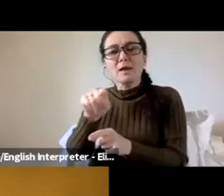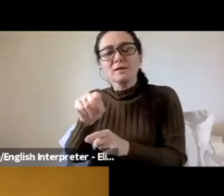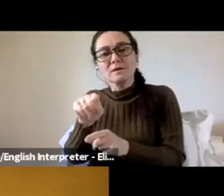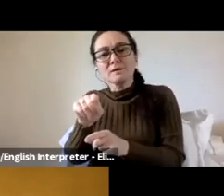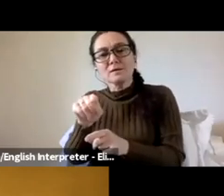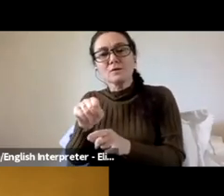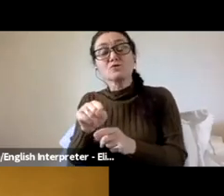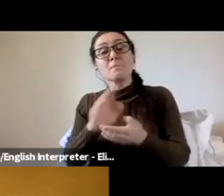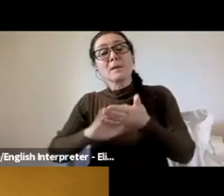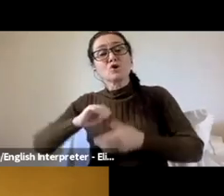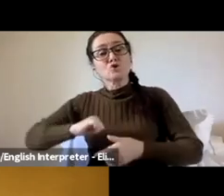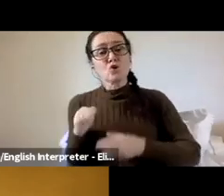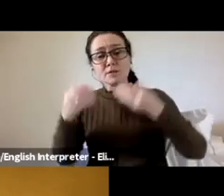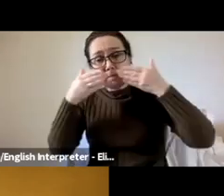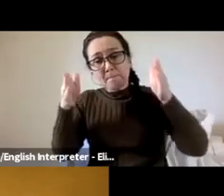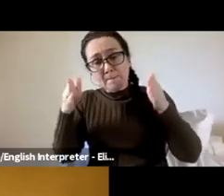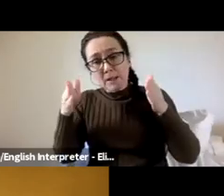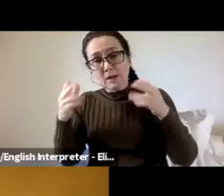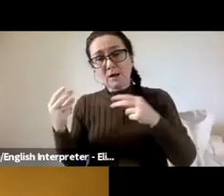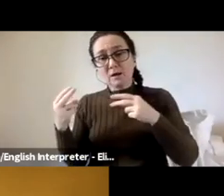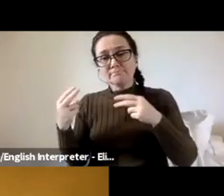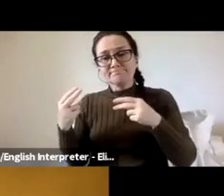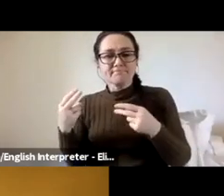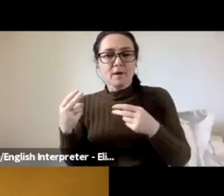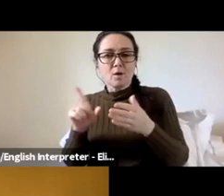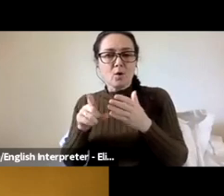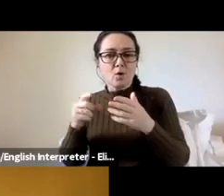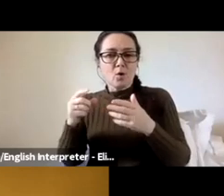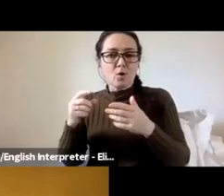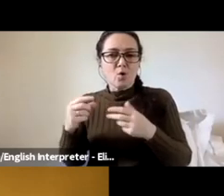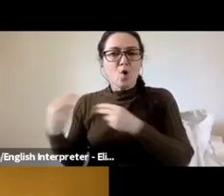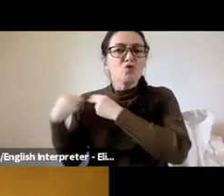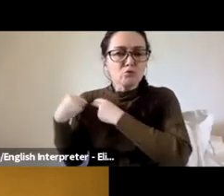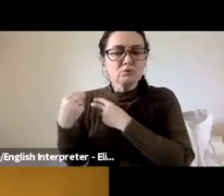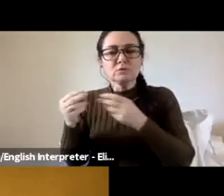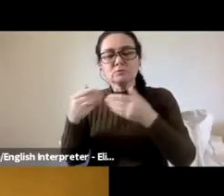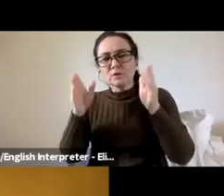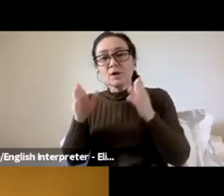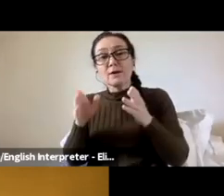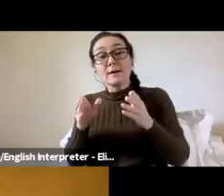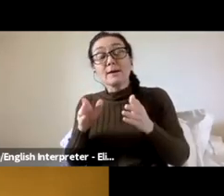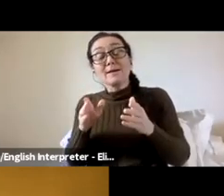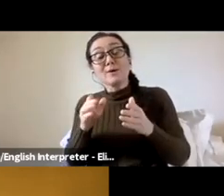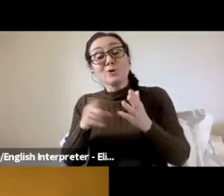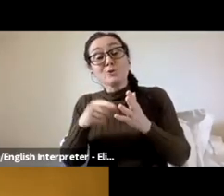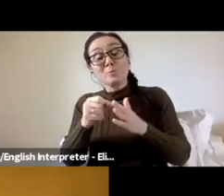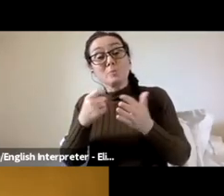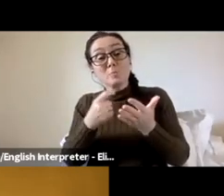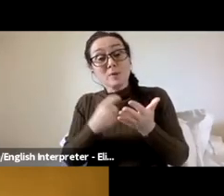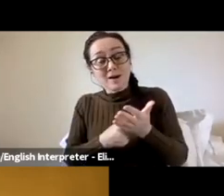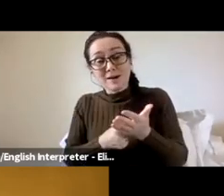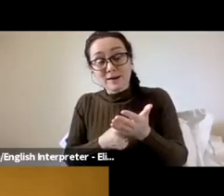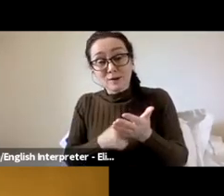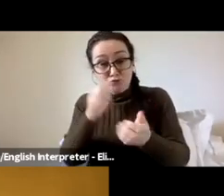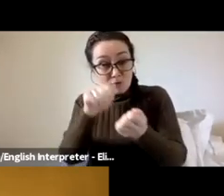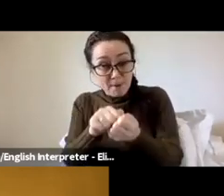public authorities. And the beauty of the UPR is that it's not about legally binding